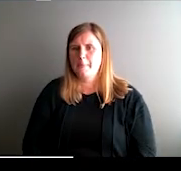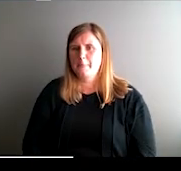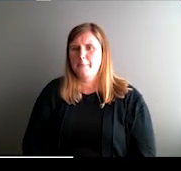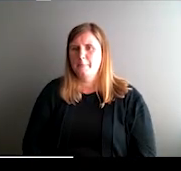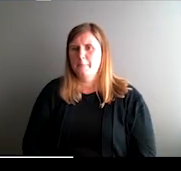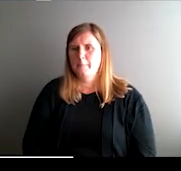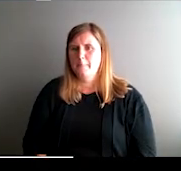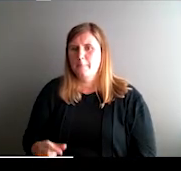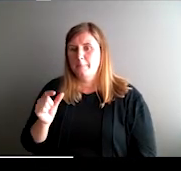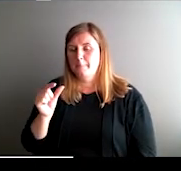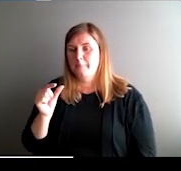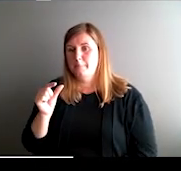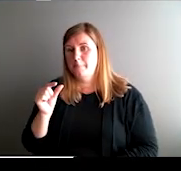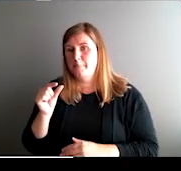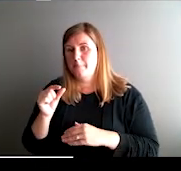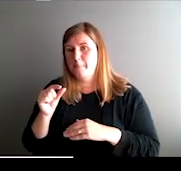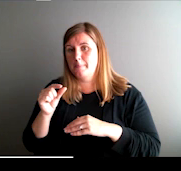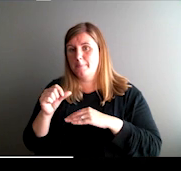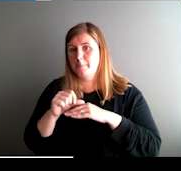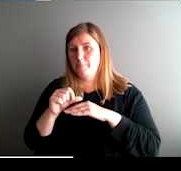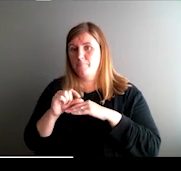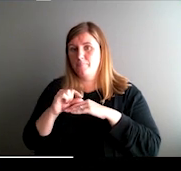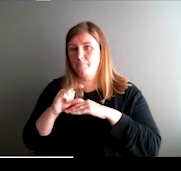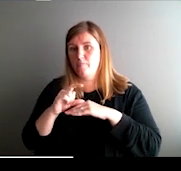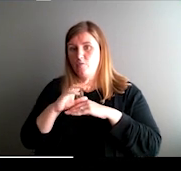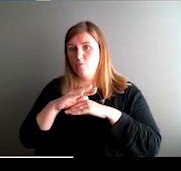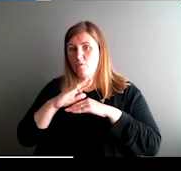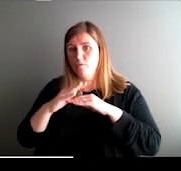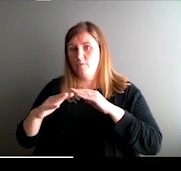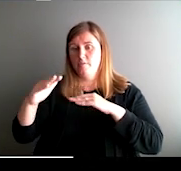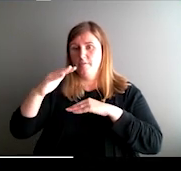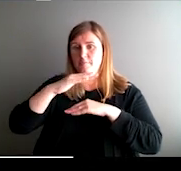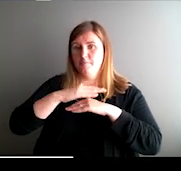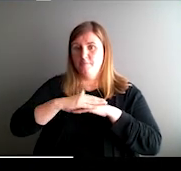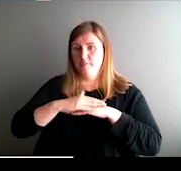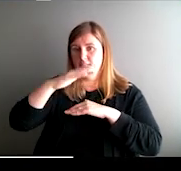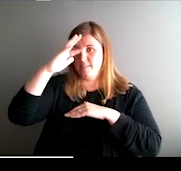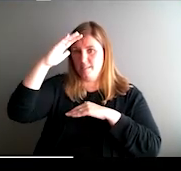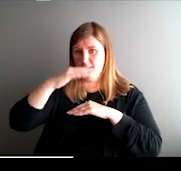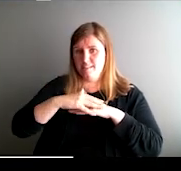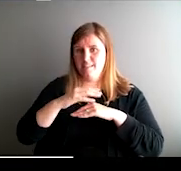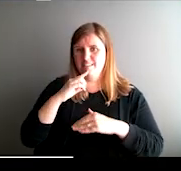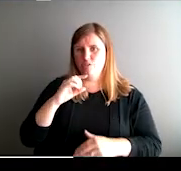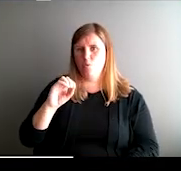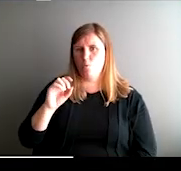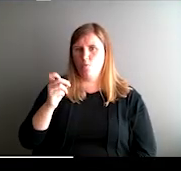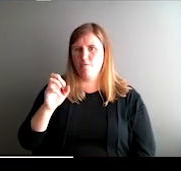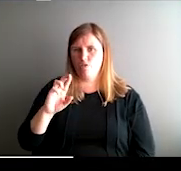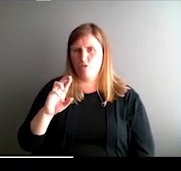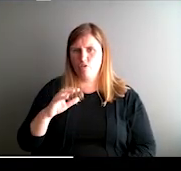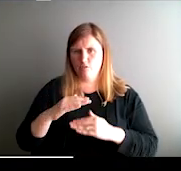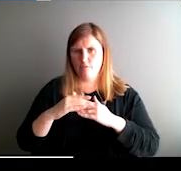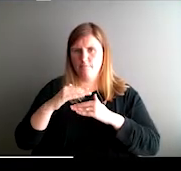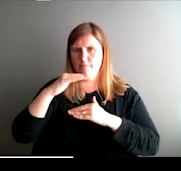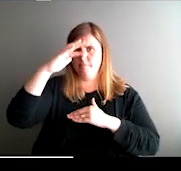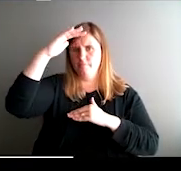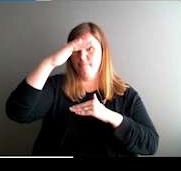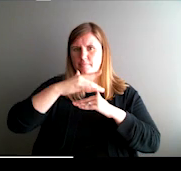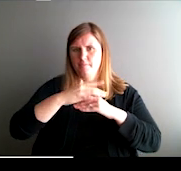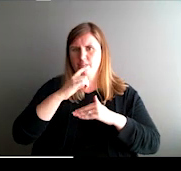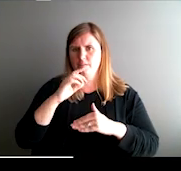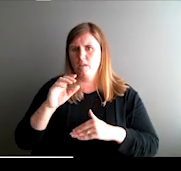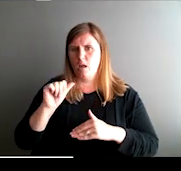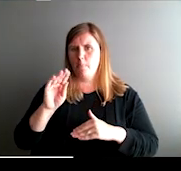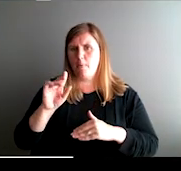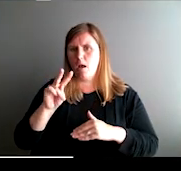a little bit above the pages to all the way up on the ceiling is over the notebook or above the notebook.